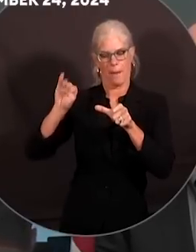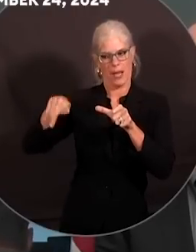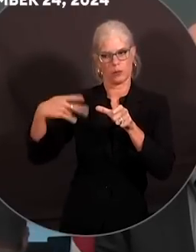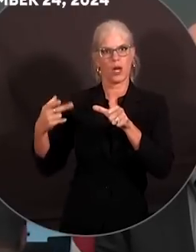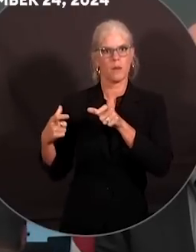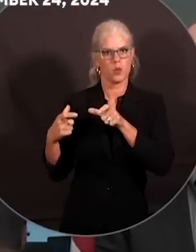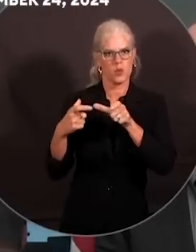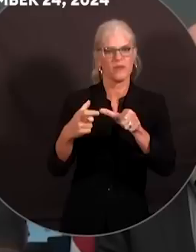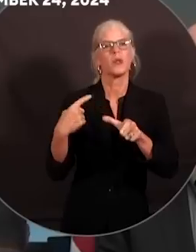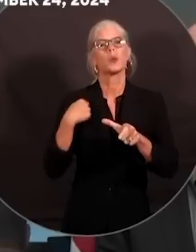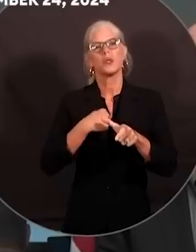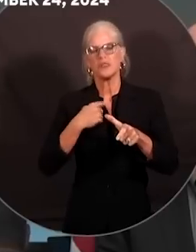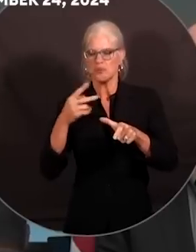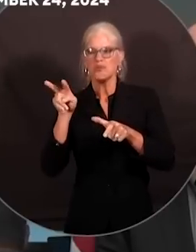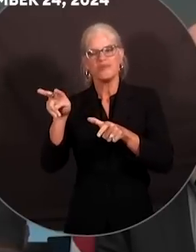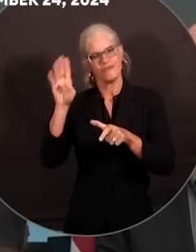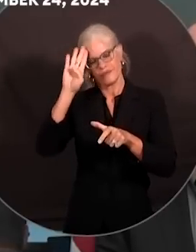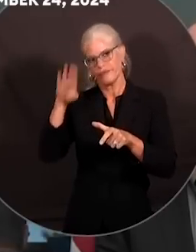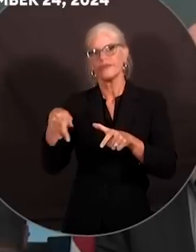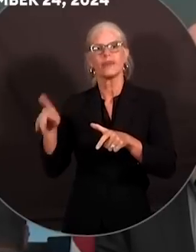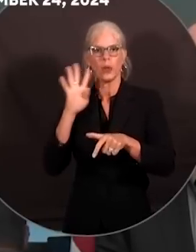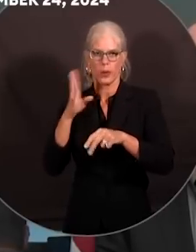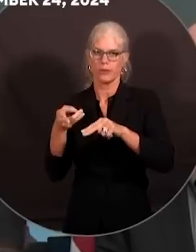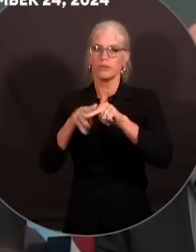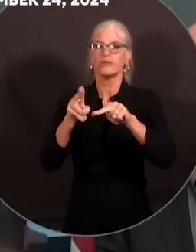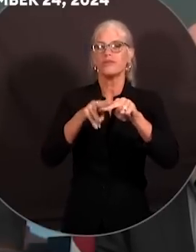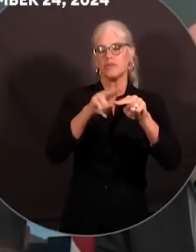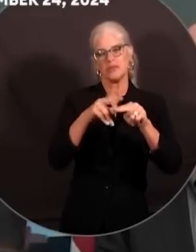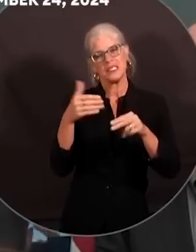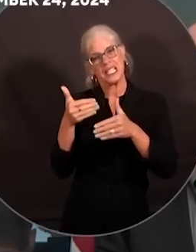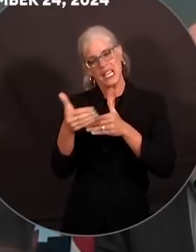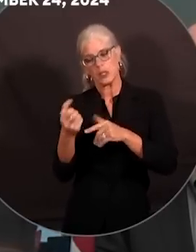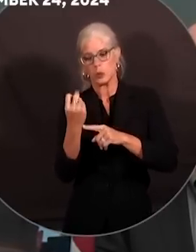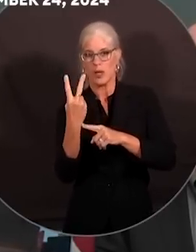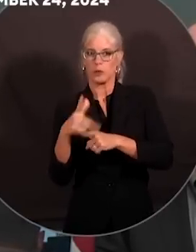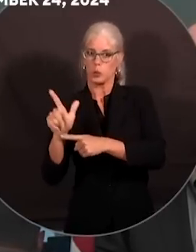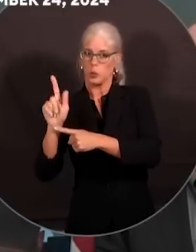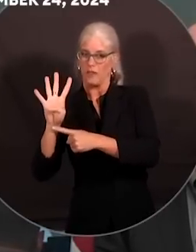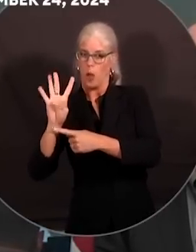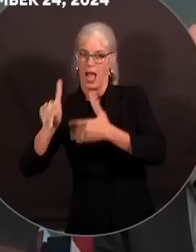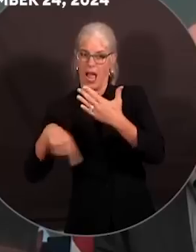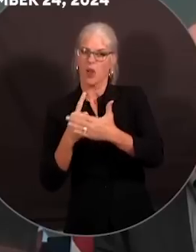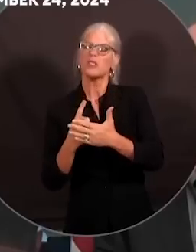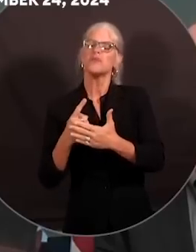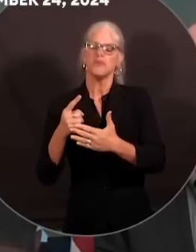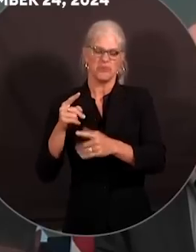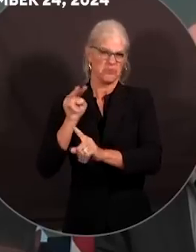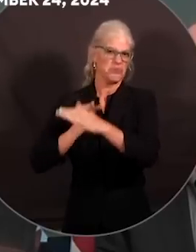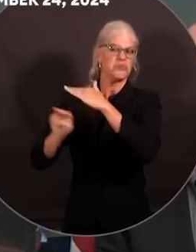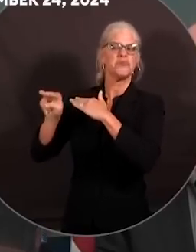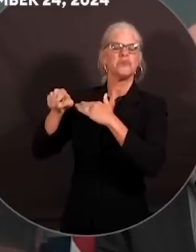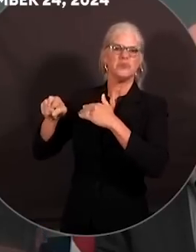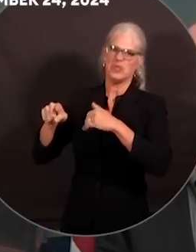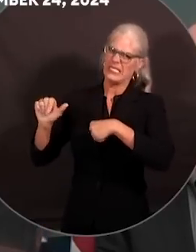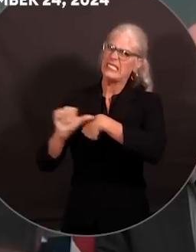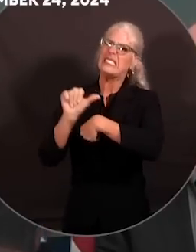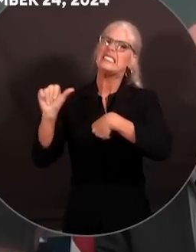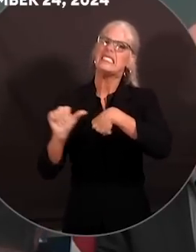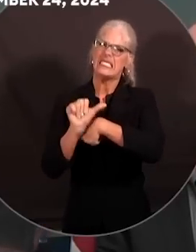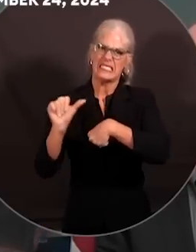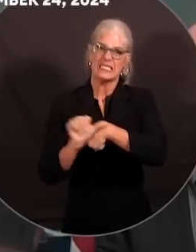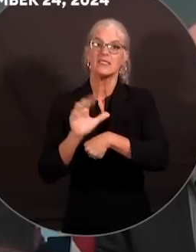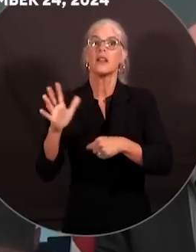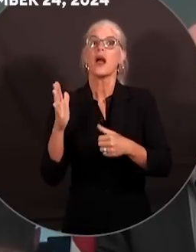to 24 hours and be a potentially very dangerous storm. The models currently range from